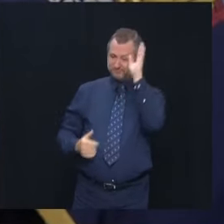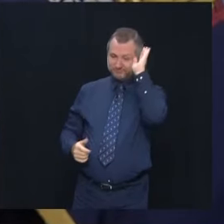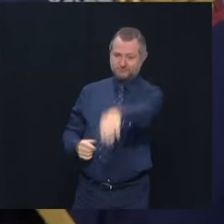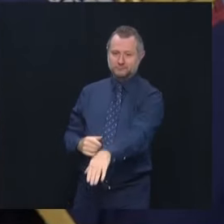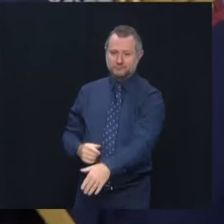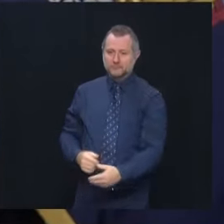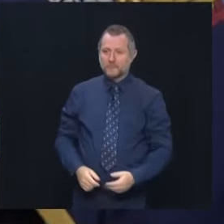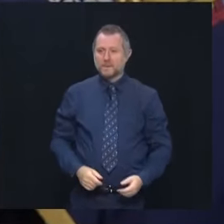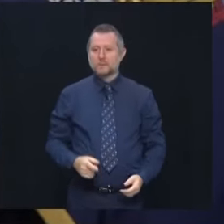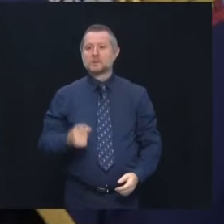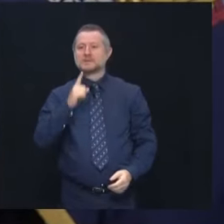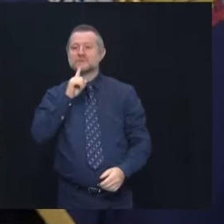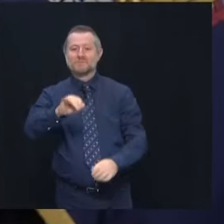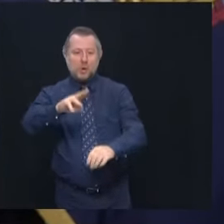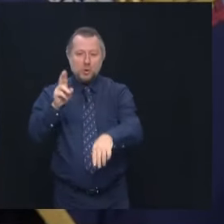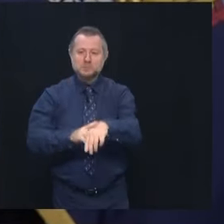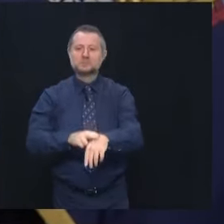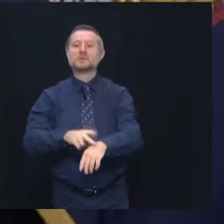The answer is, of course.